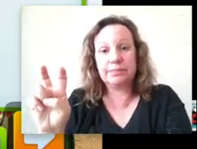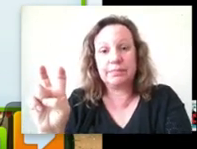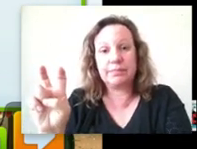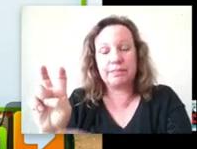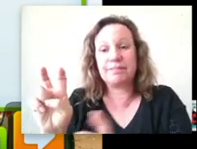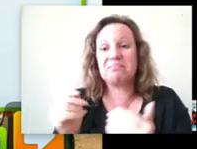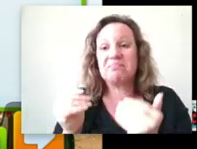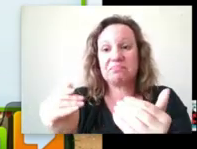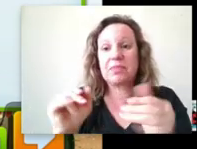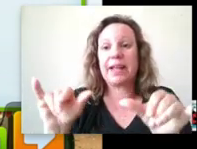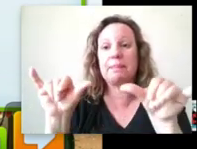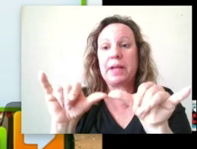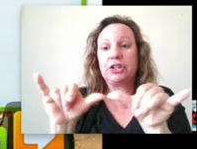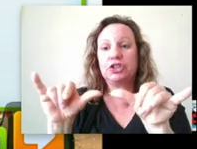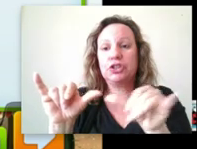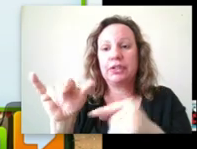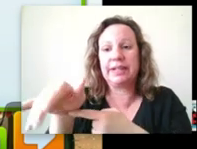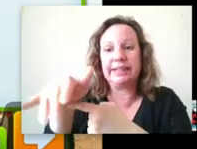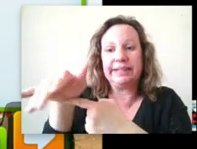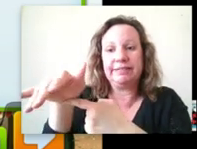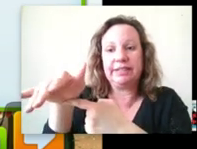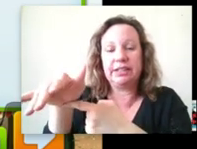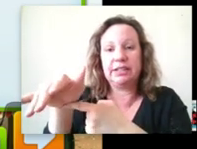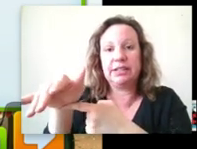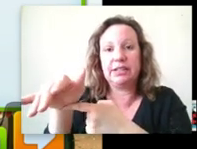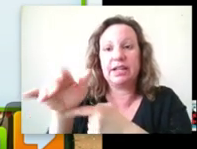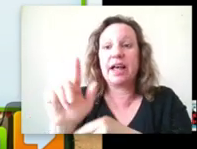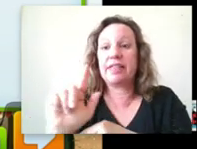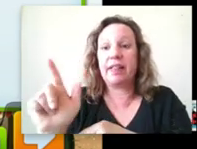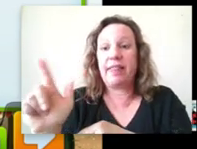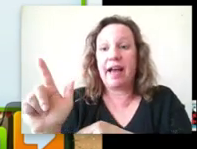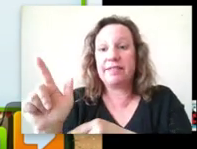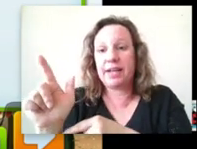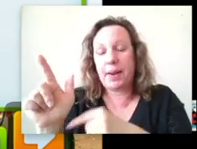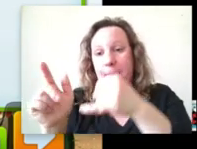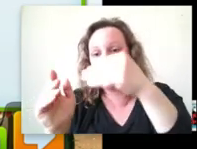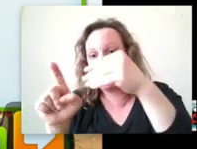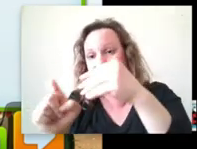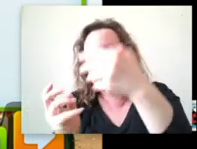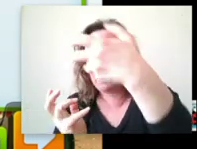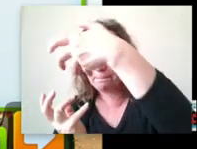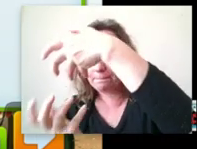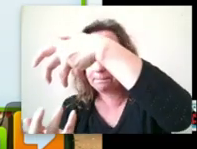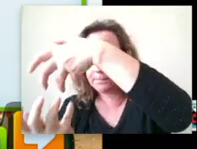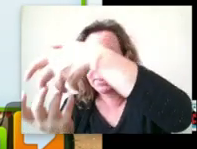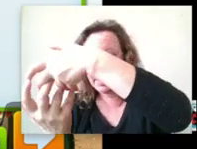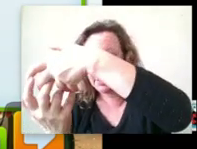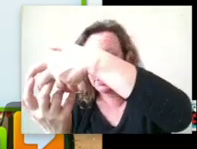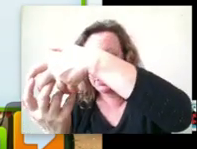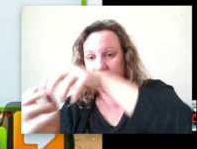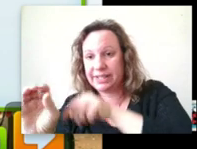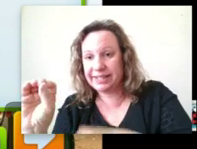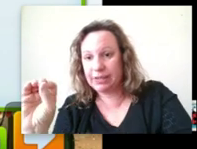Let's measure the leaf. Line up the left end of the leaf with the 0 mark on the ruler.